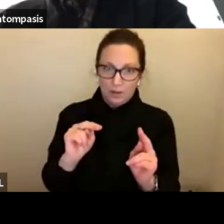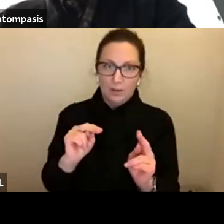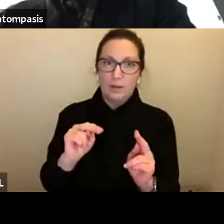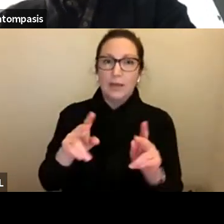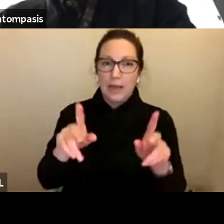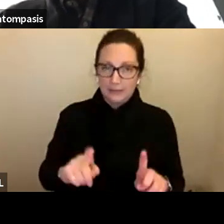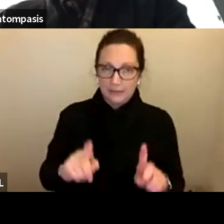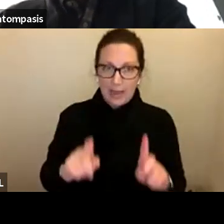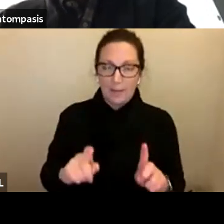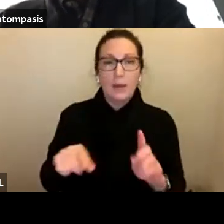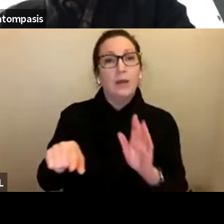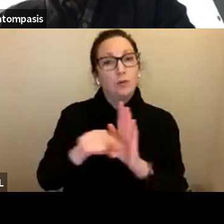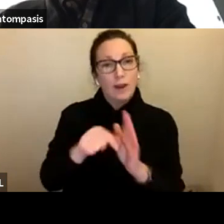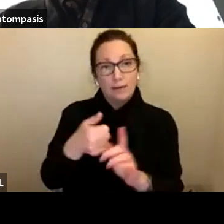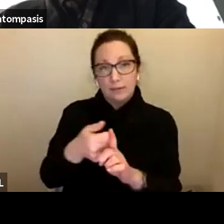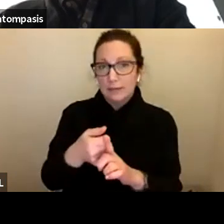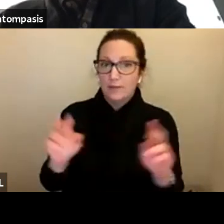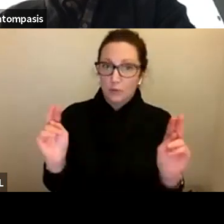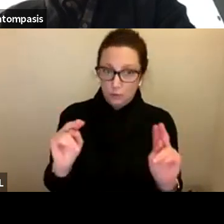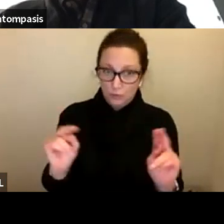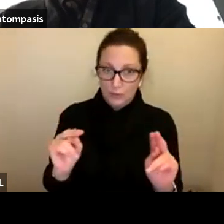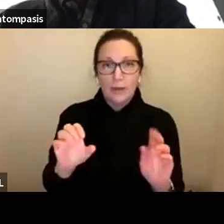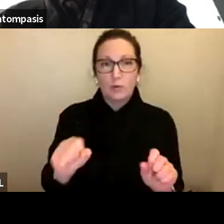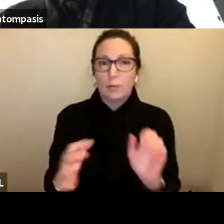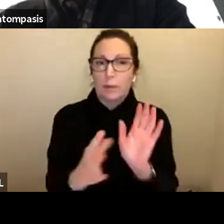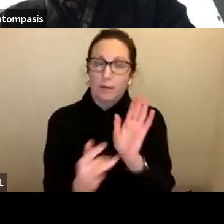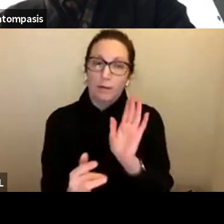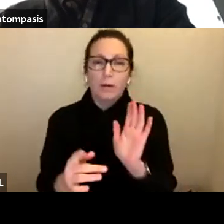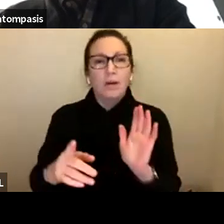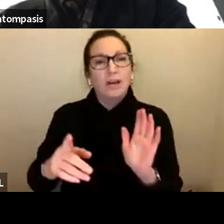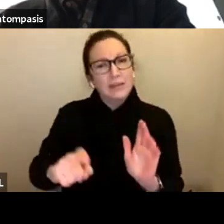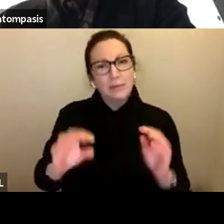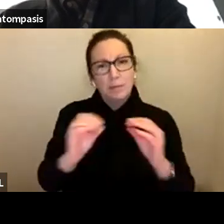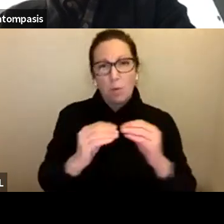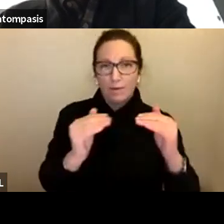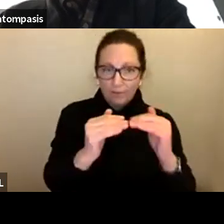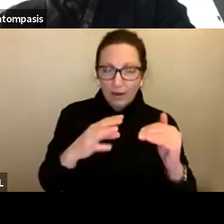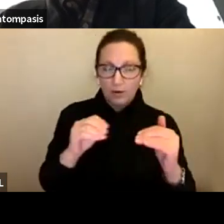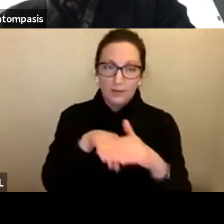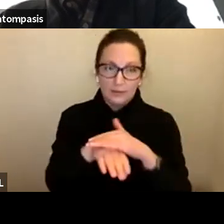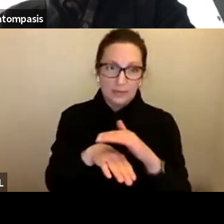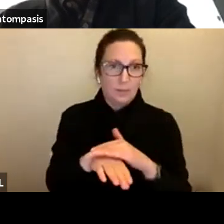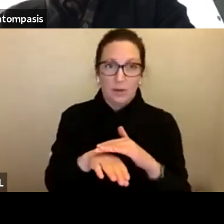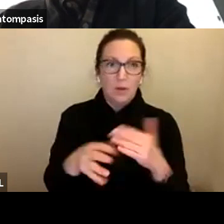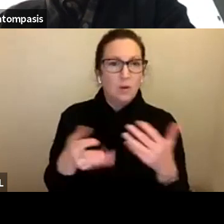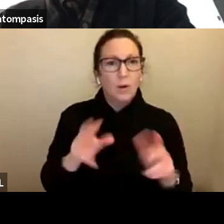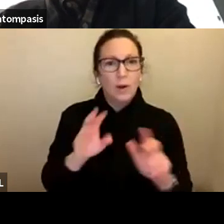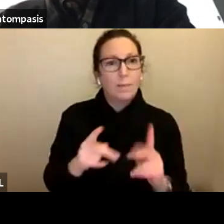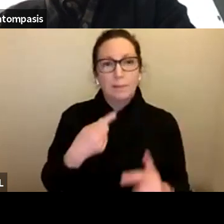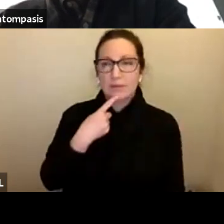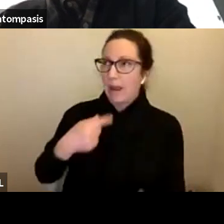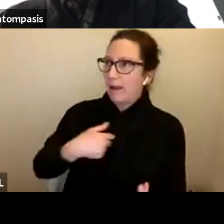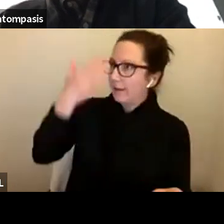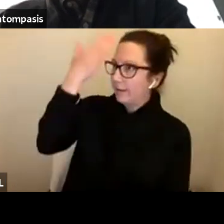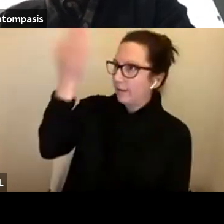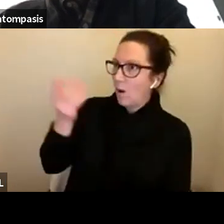is subjective and it can be gamed. However, it needs to be more fair and accessible such that no one can say, I never knew about it, or